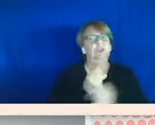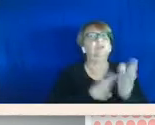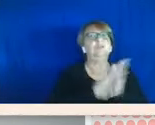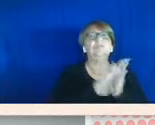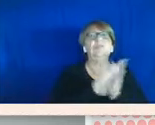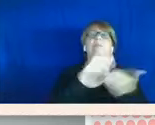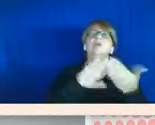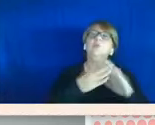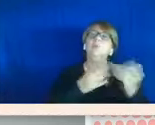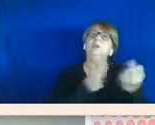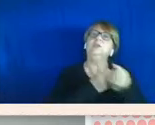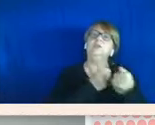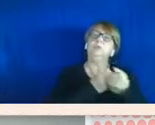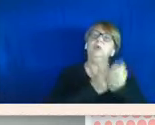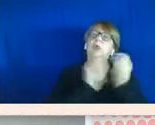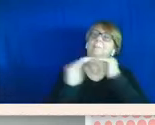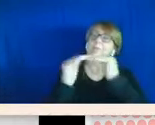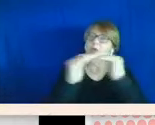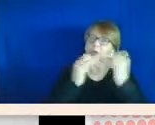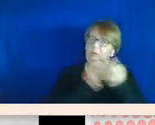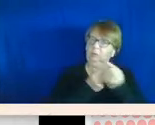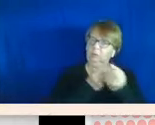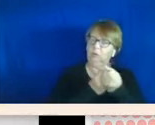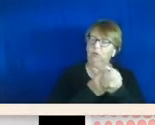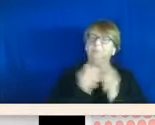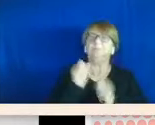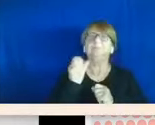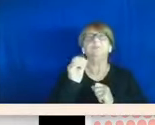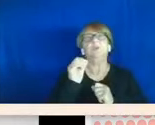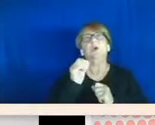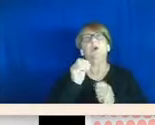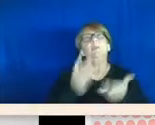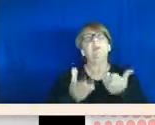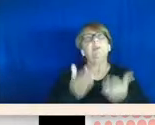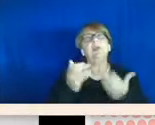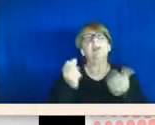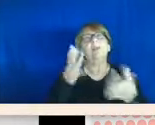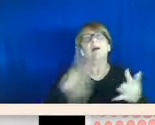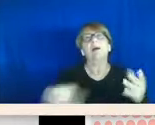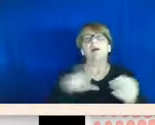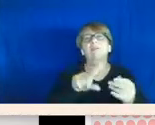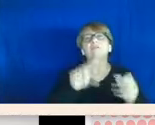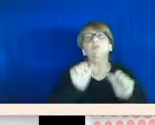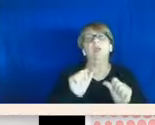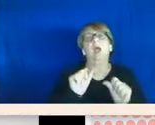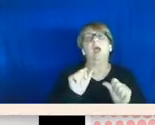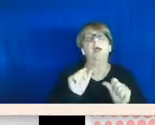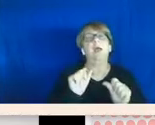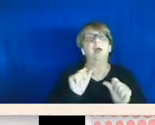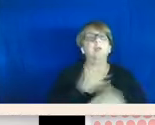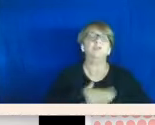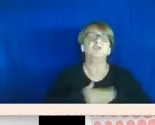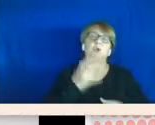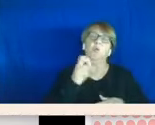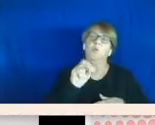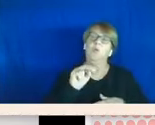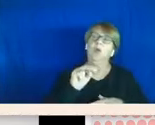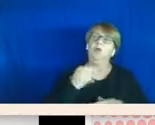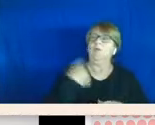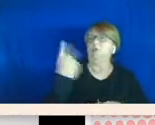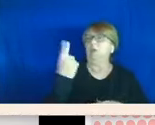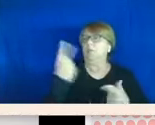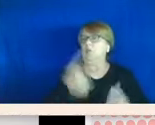peer support. So probably a lot of y'all can appreciate that when you've got something going on, it's helpful